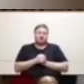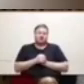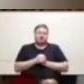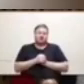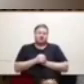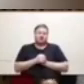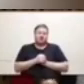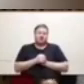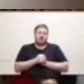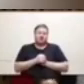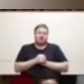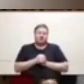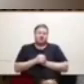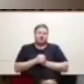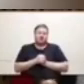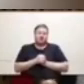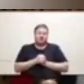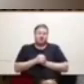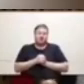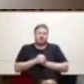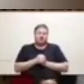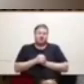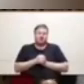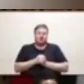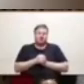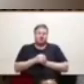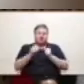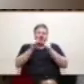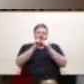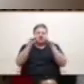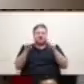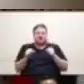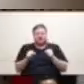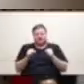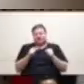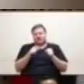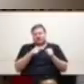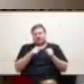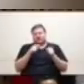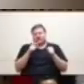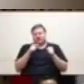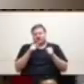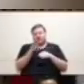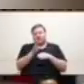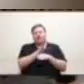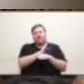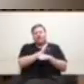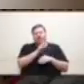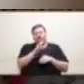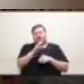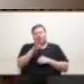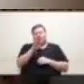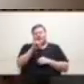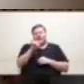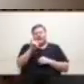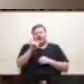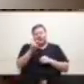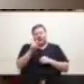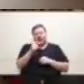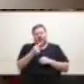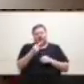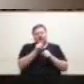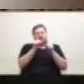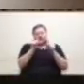system, there are issues of discrepancies in the billing system that we are aware